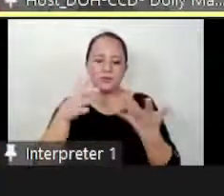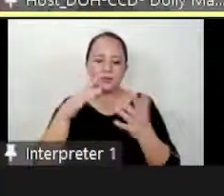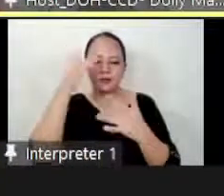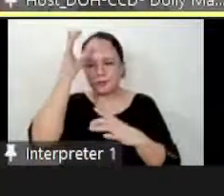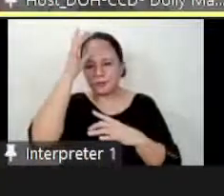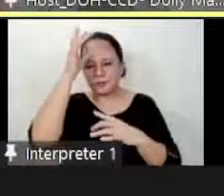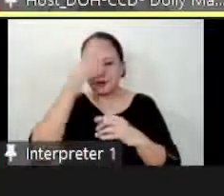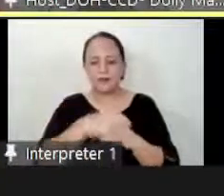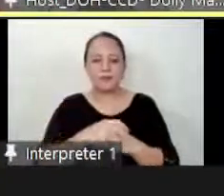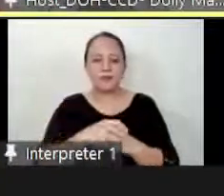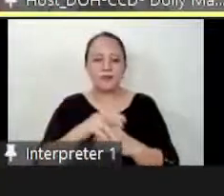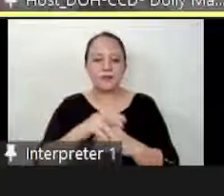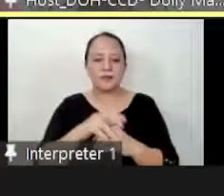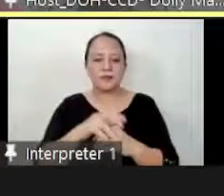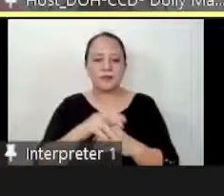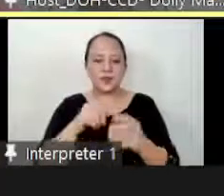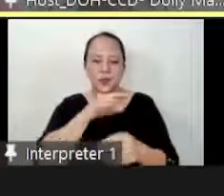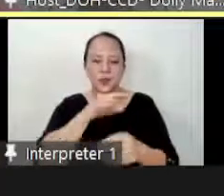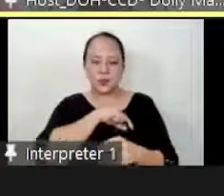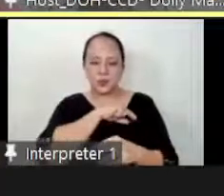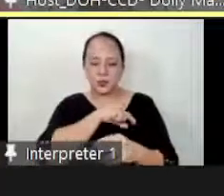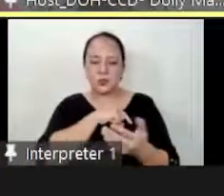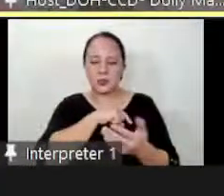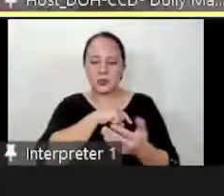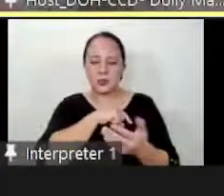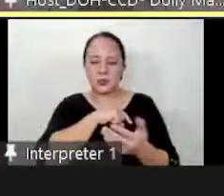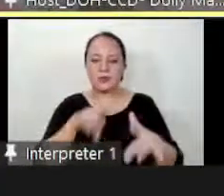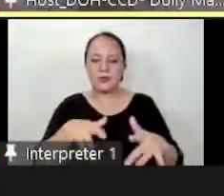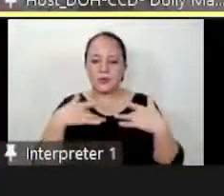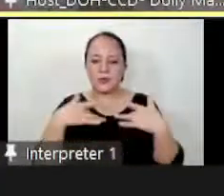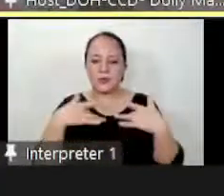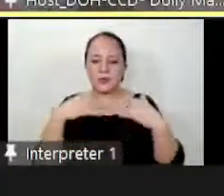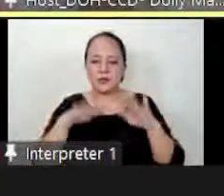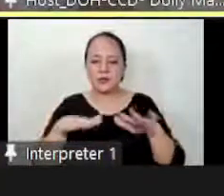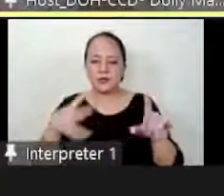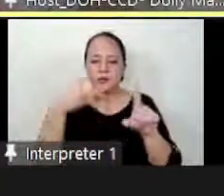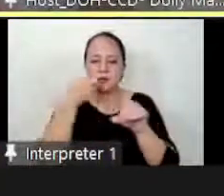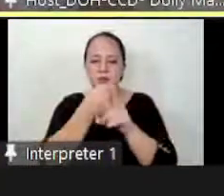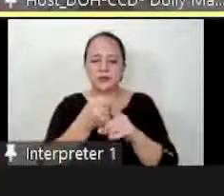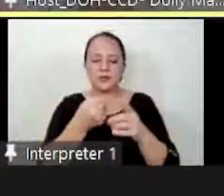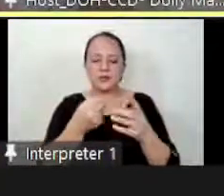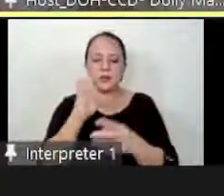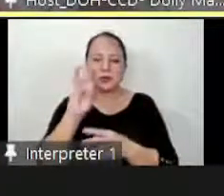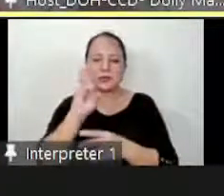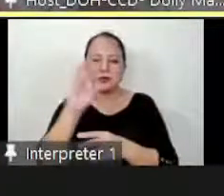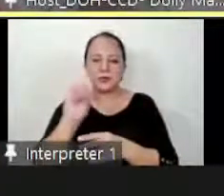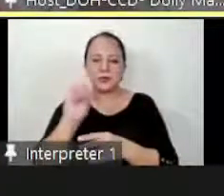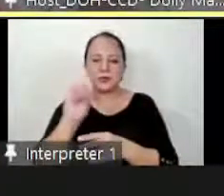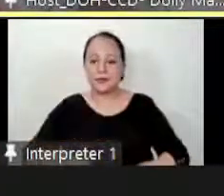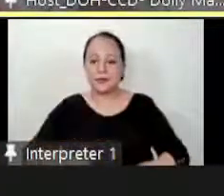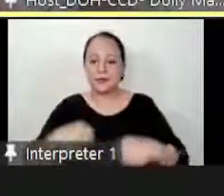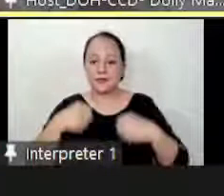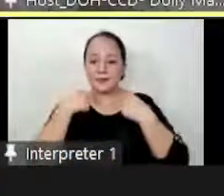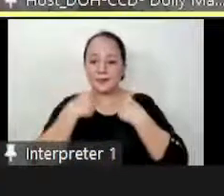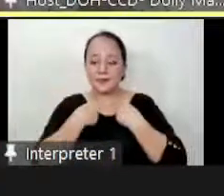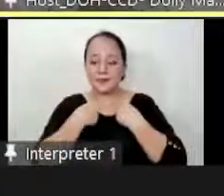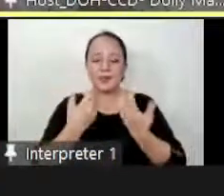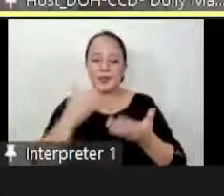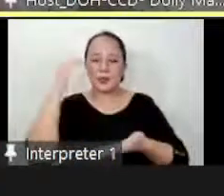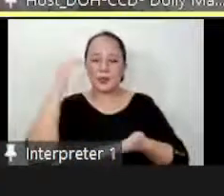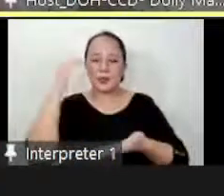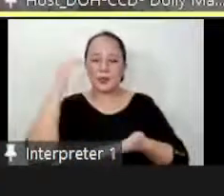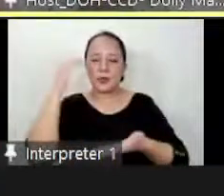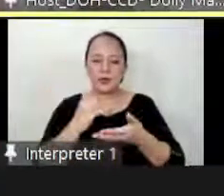to improve the quality of life of children by achieving at least 60% survival and reduce